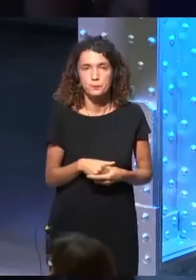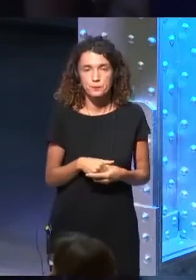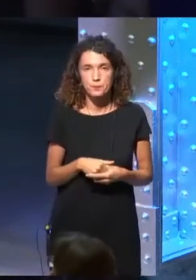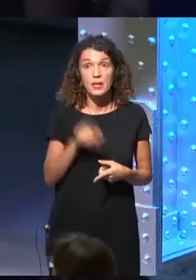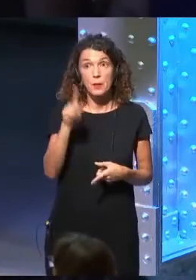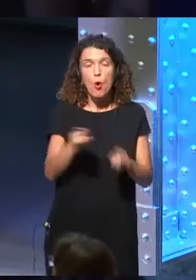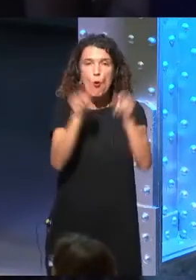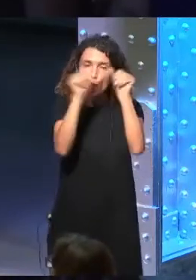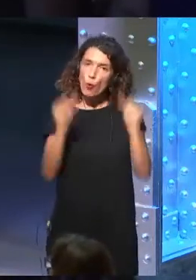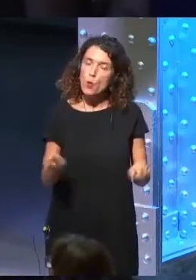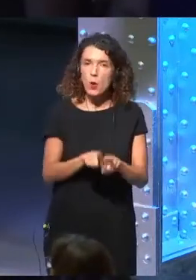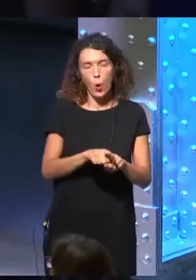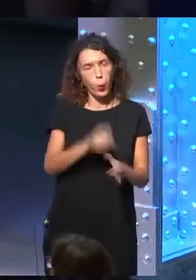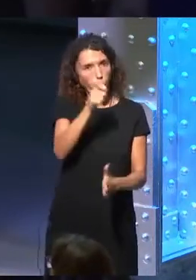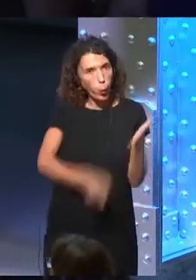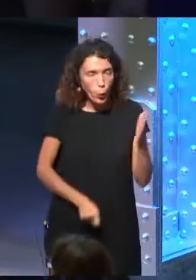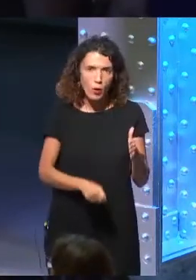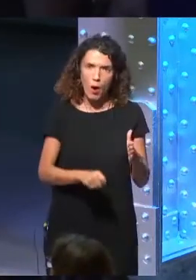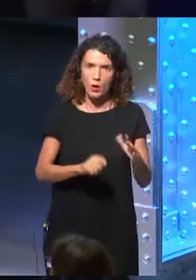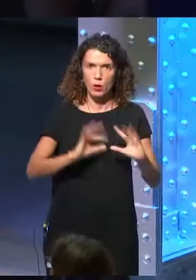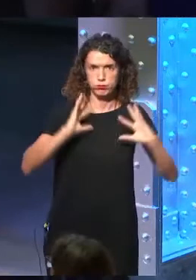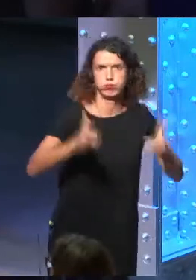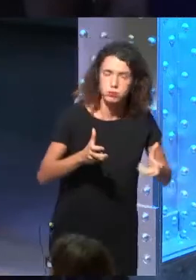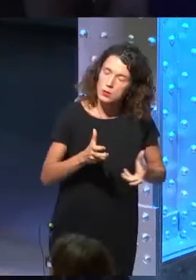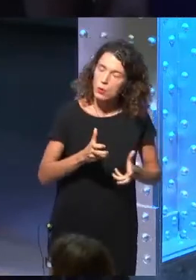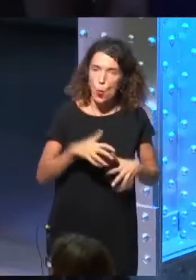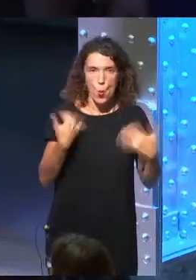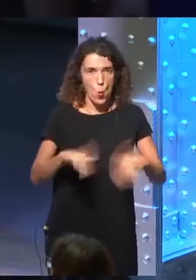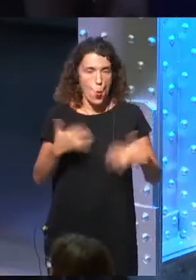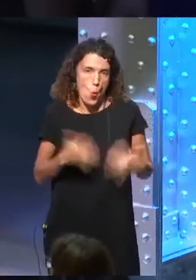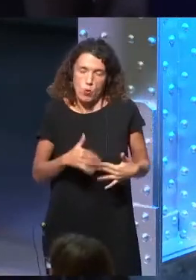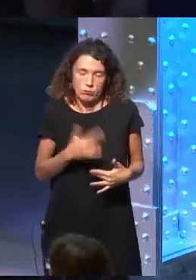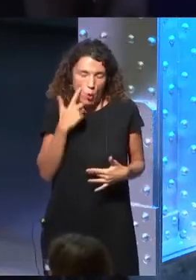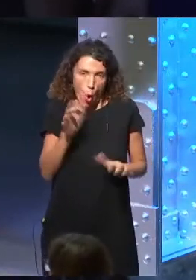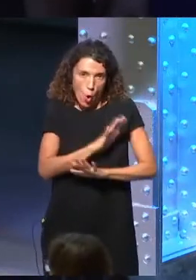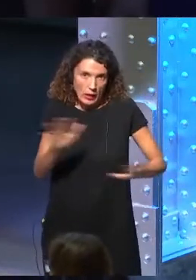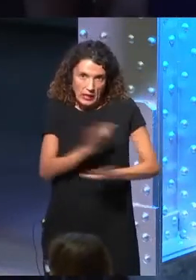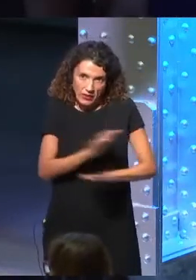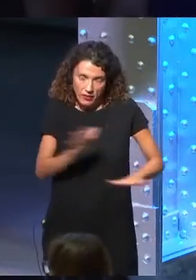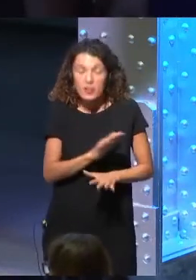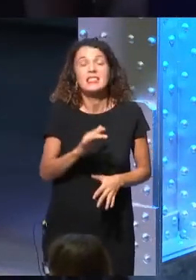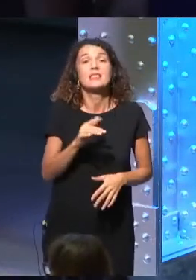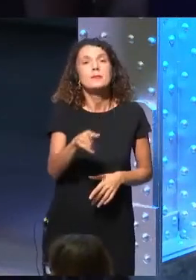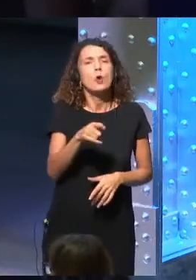aggressive way, and it is horrible, what this language is about